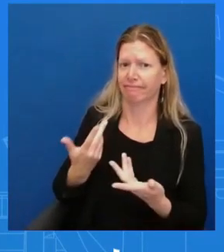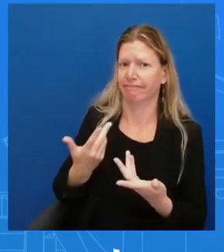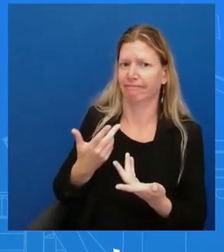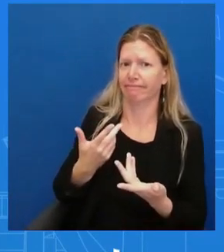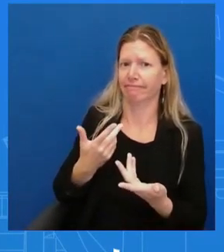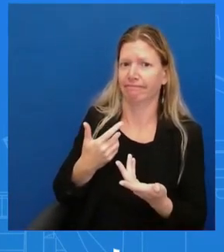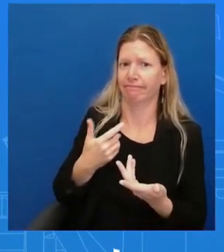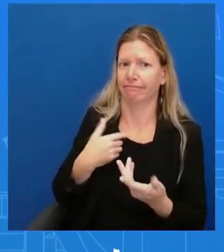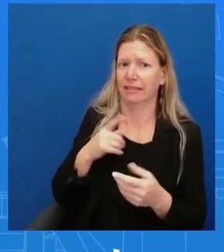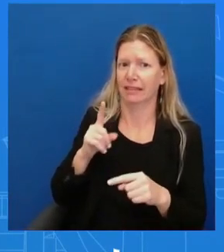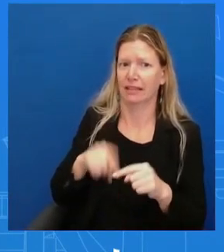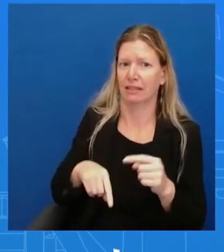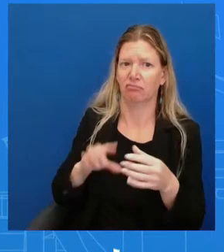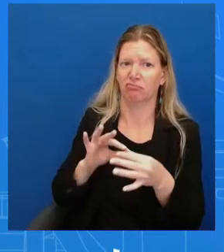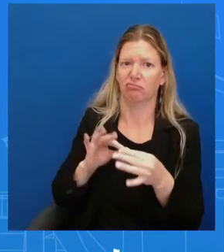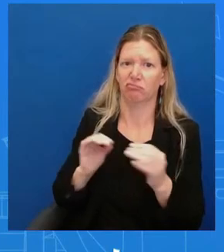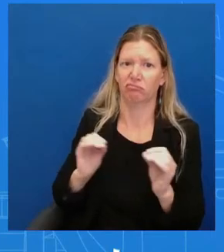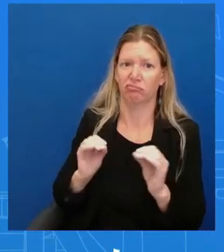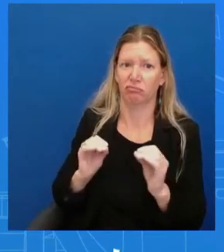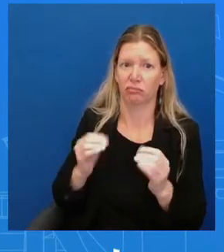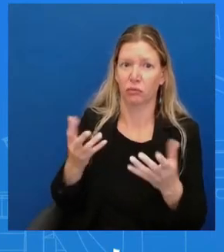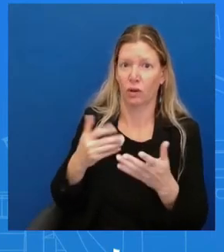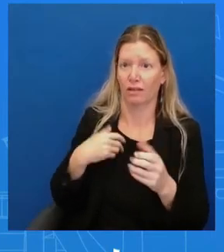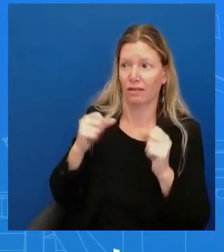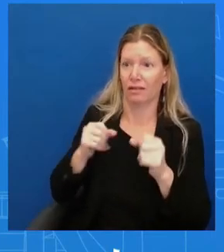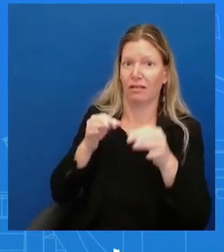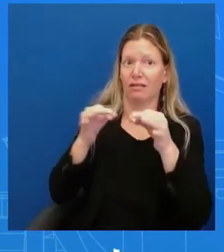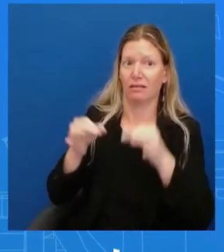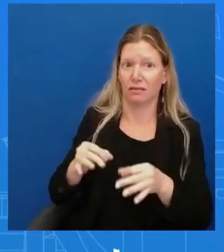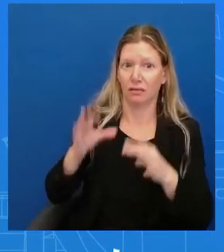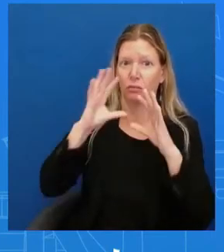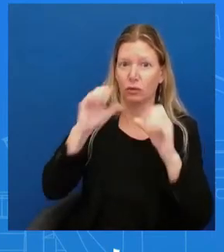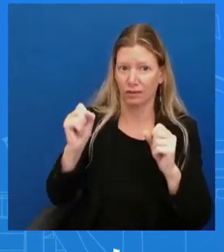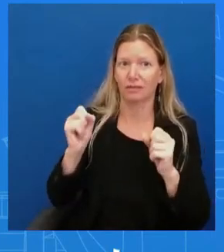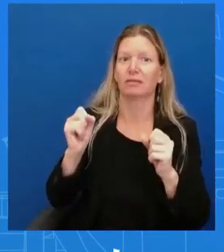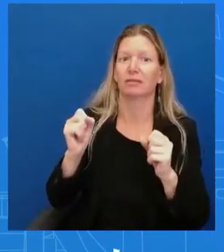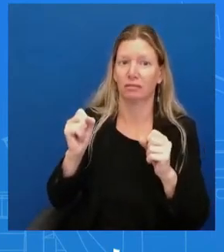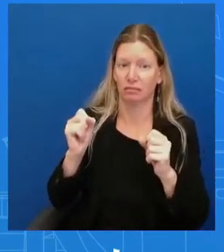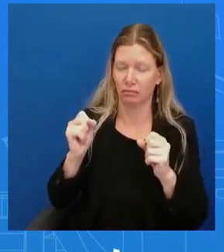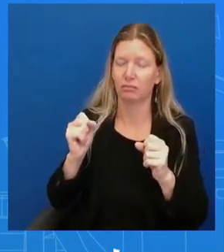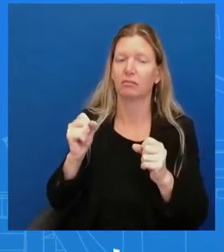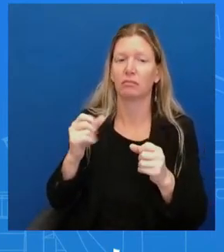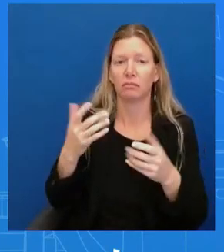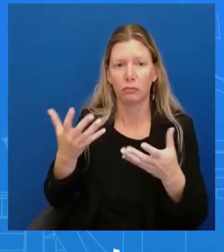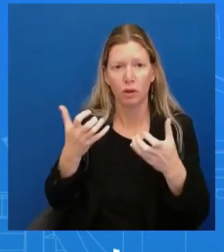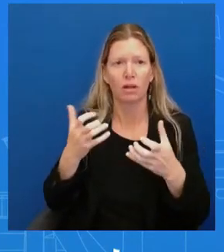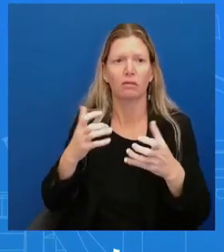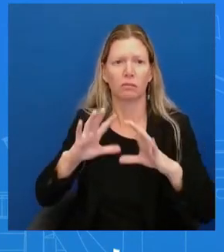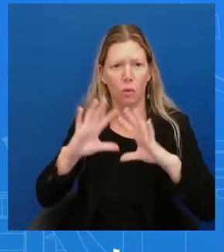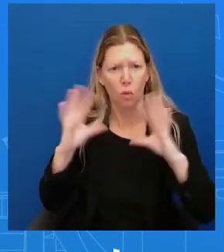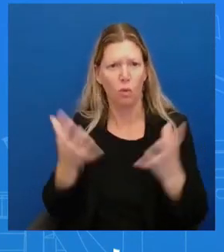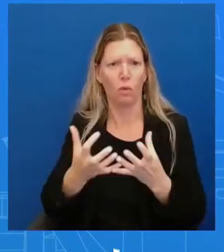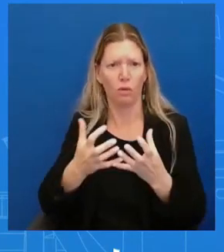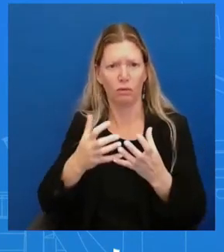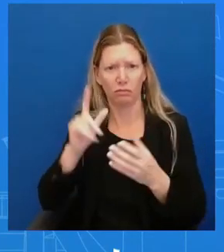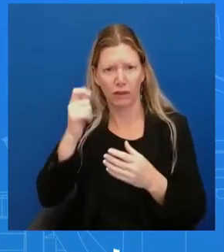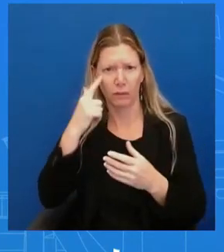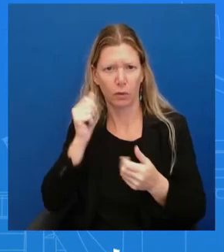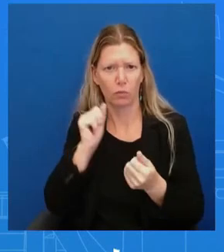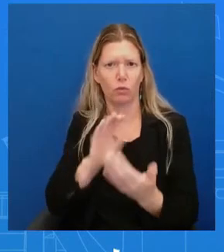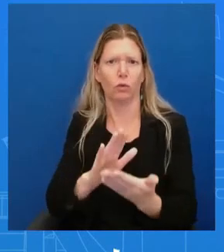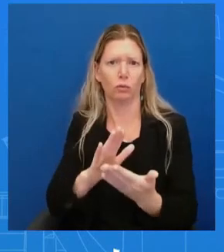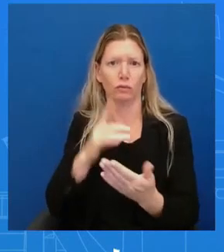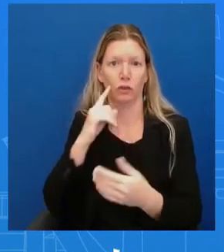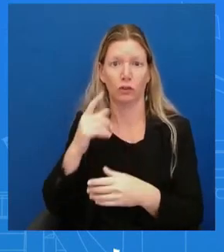He has said he's going to use a whole of government approach. You heard the Department of Transportation, you heard me at the top say that $60 million has